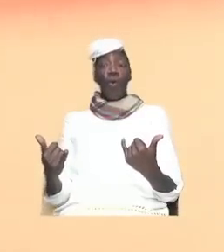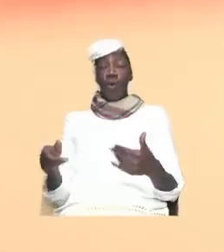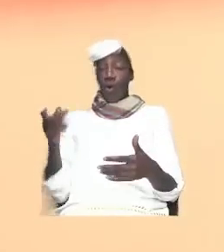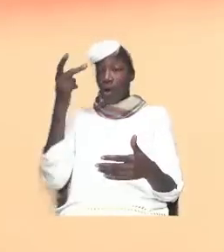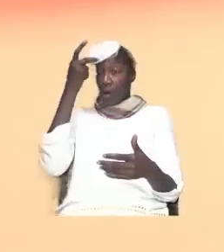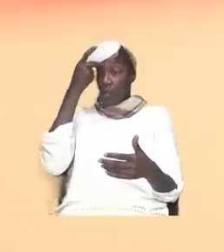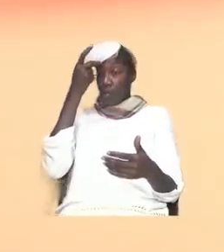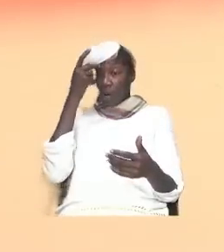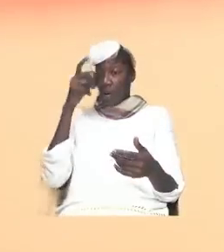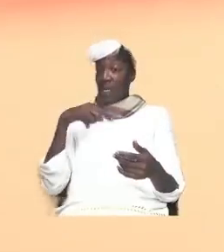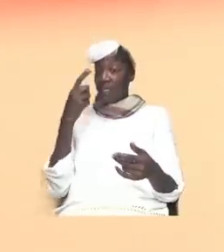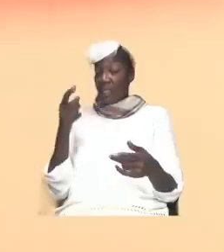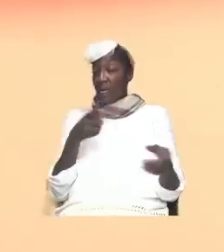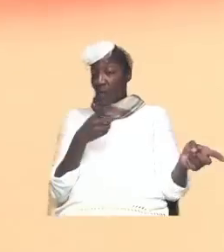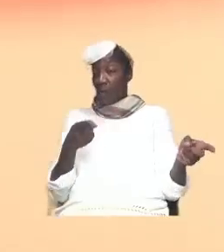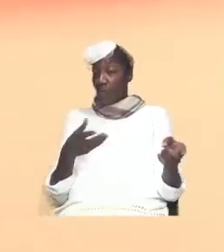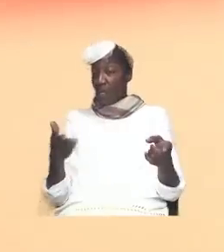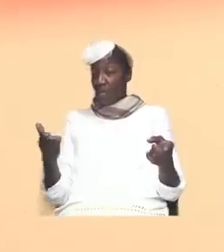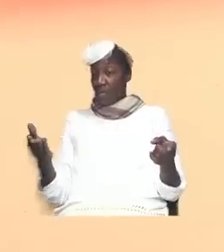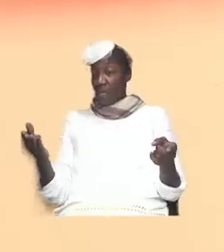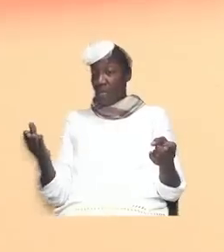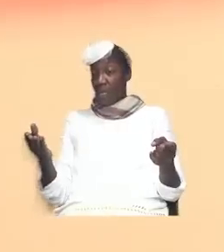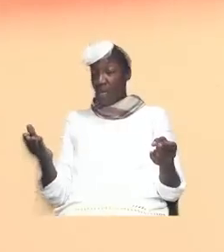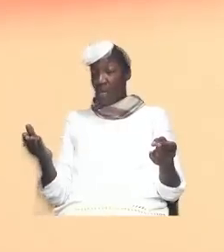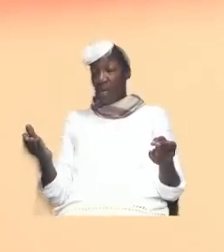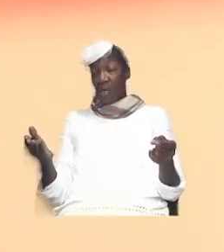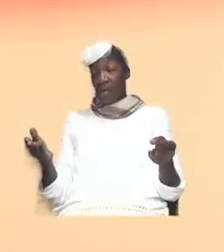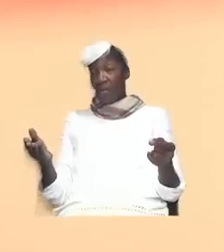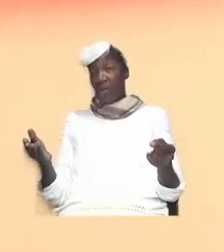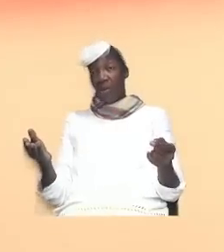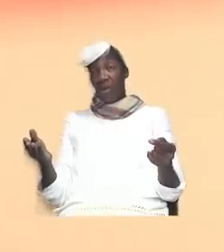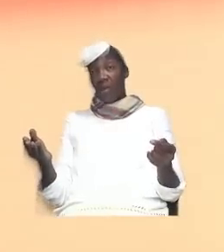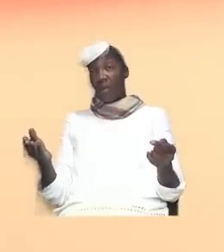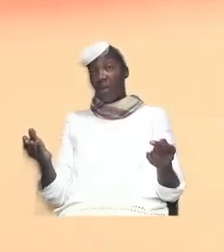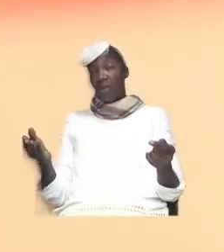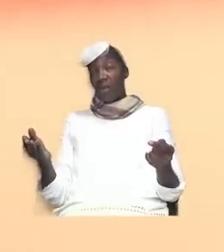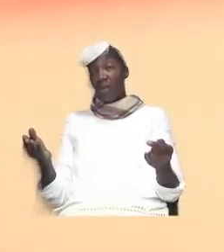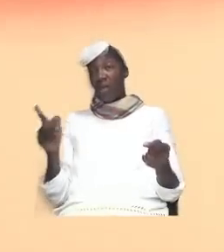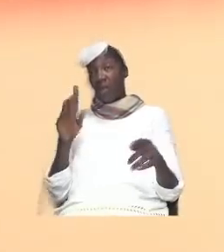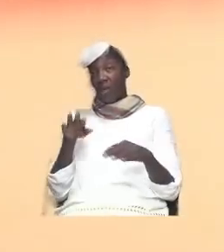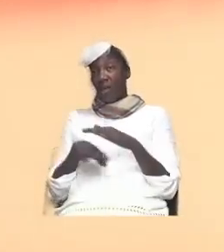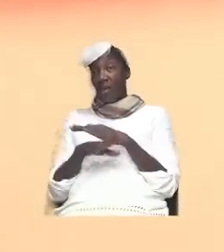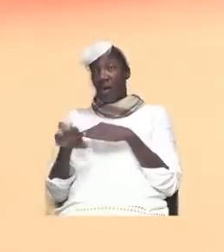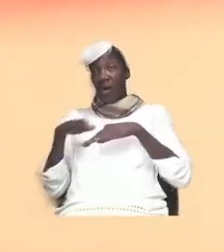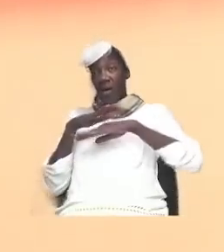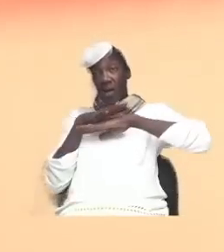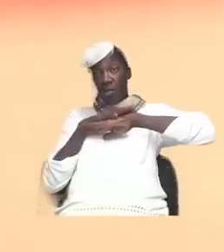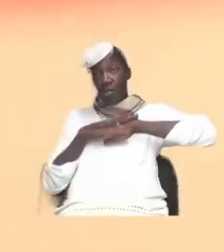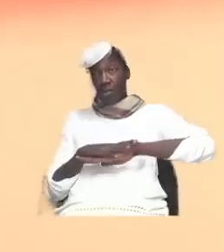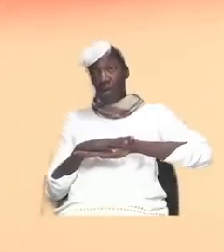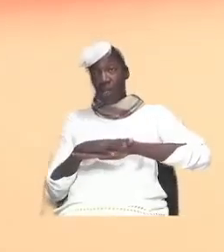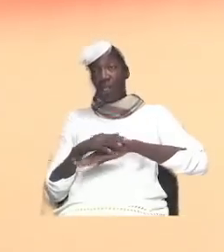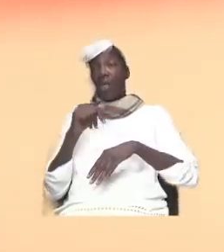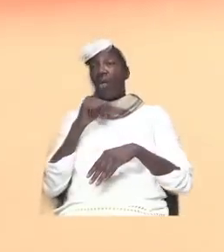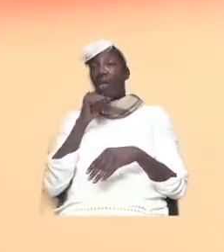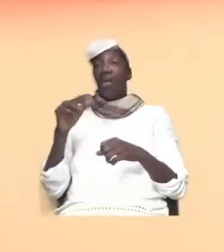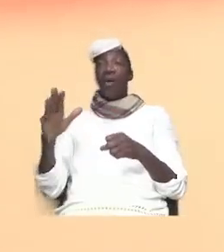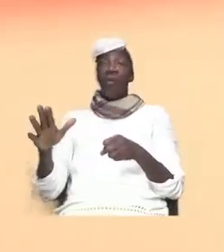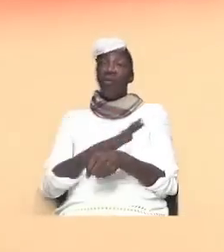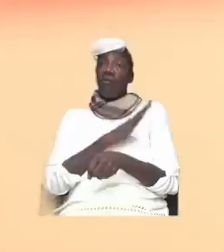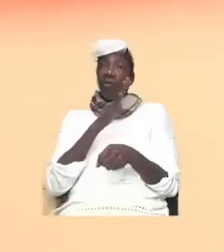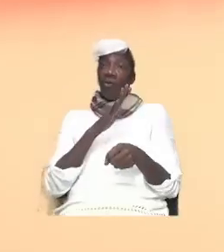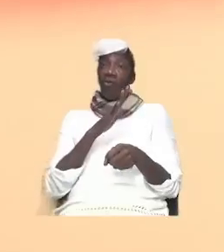in doing the thing, even though you're under pressure, even though you are not being fulfilled, it's